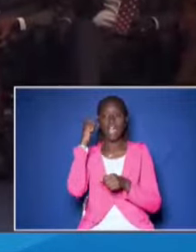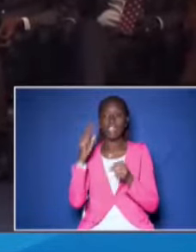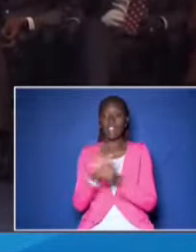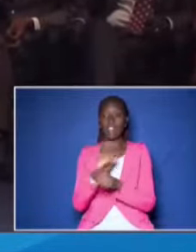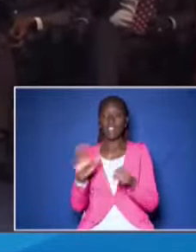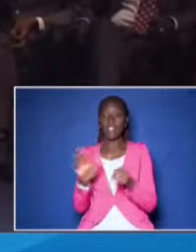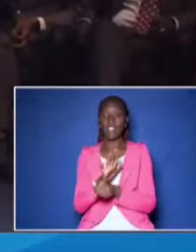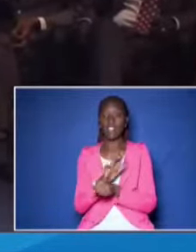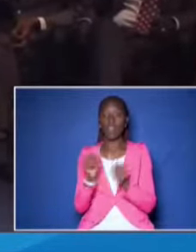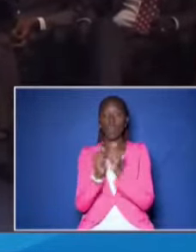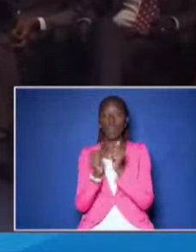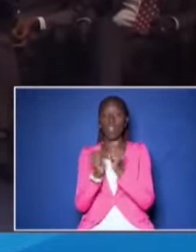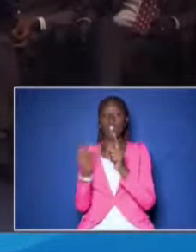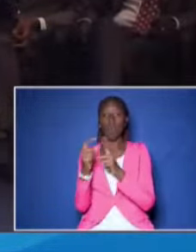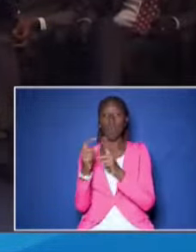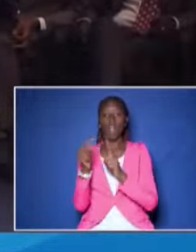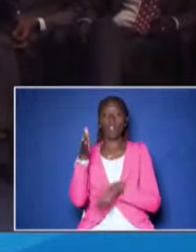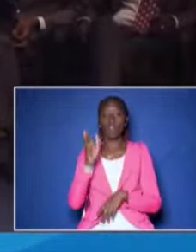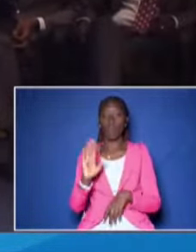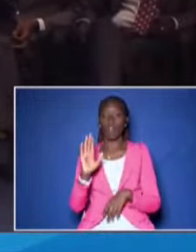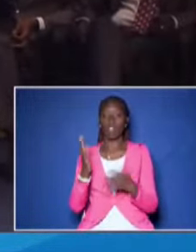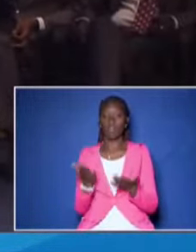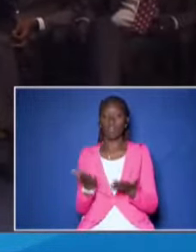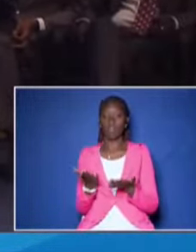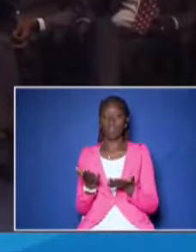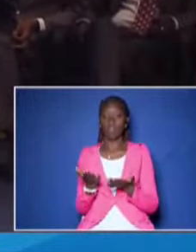heart with the word of